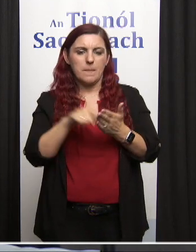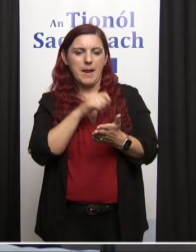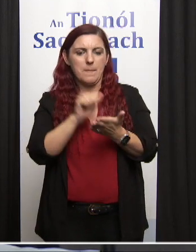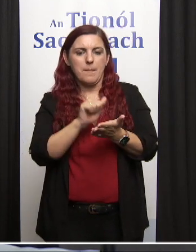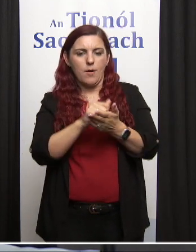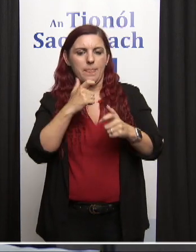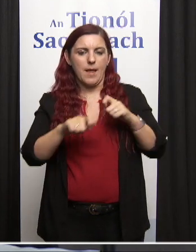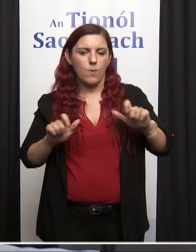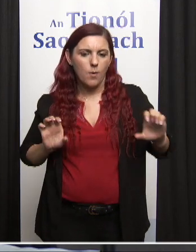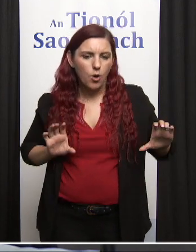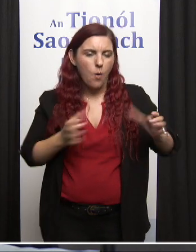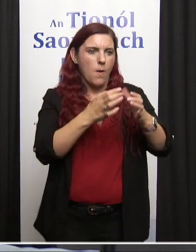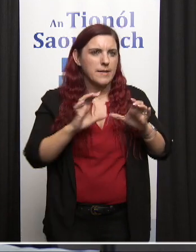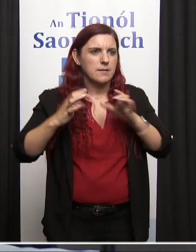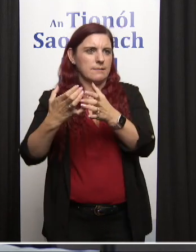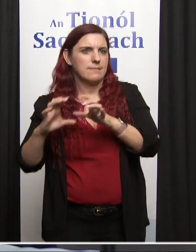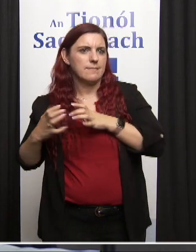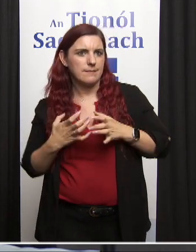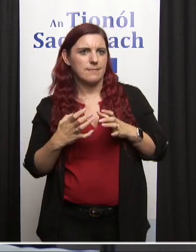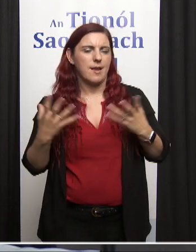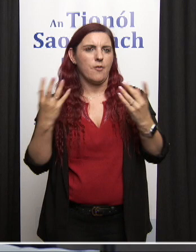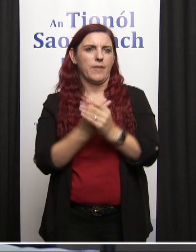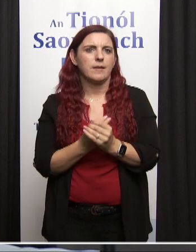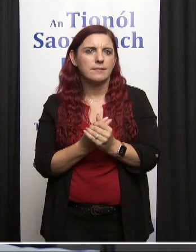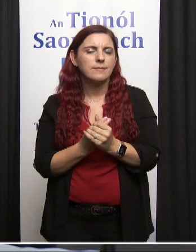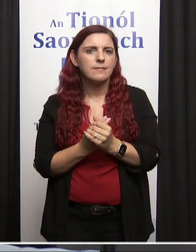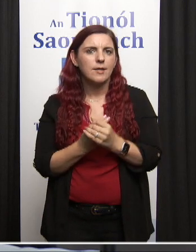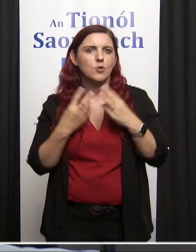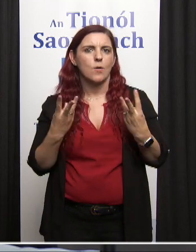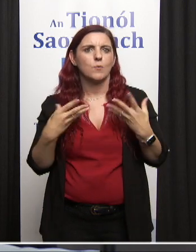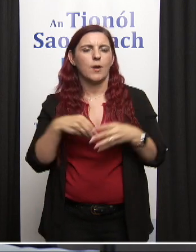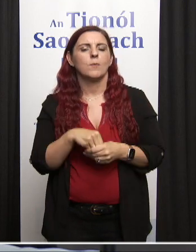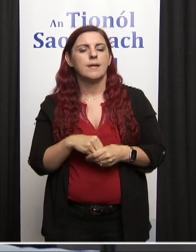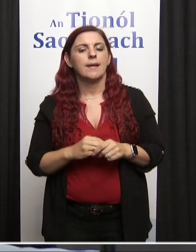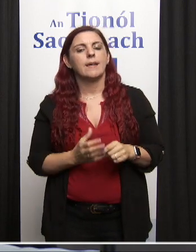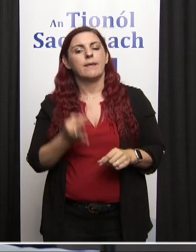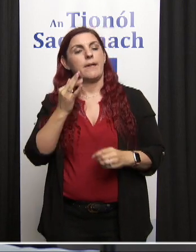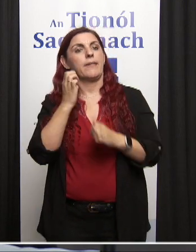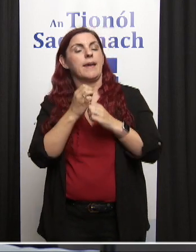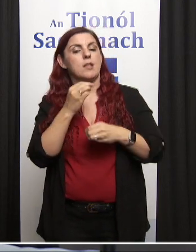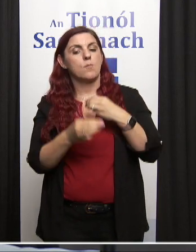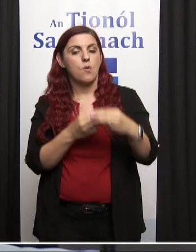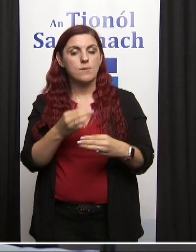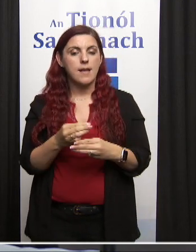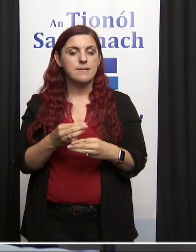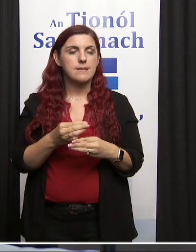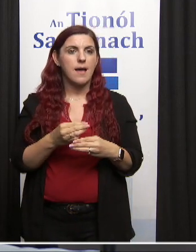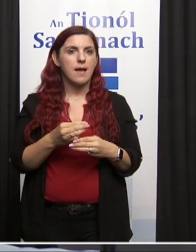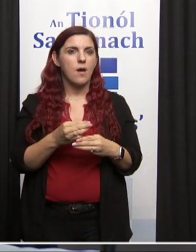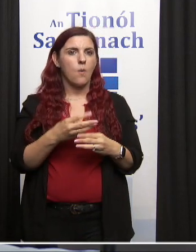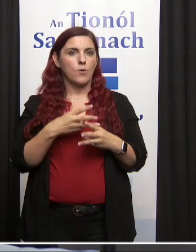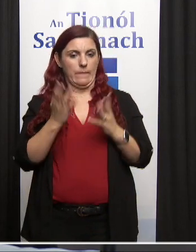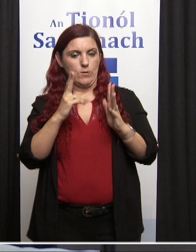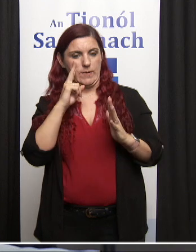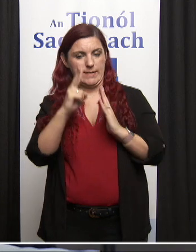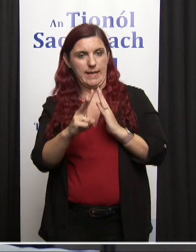coalesce around everything that you want to include. If at the end of the process, when you see